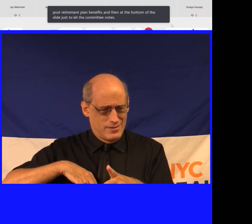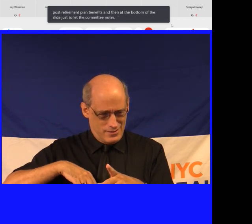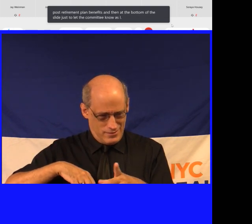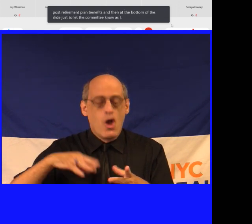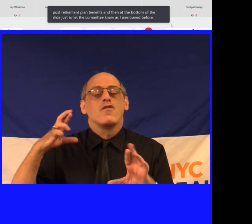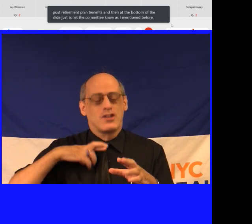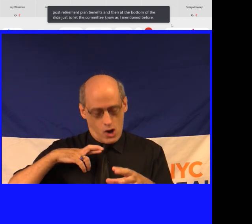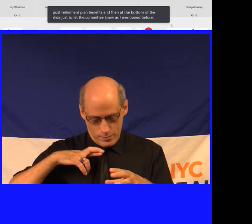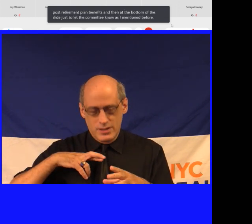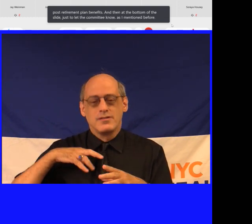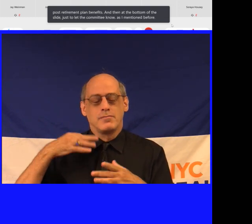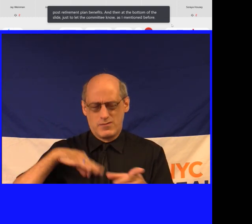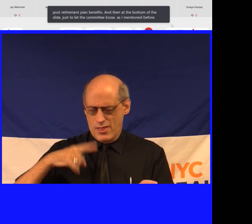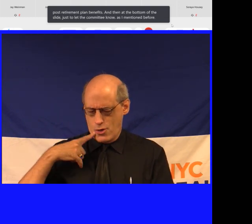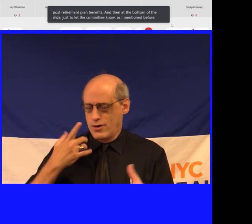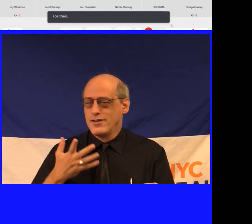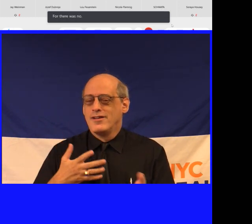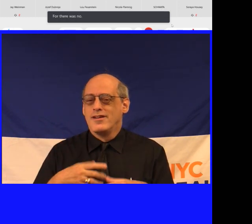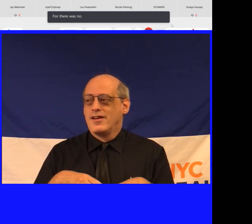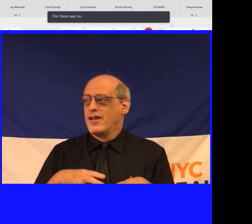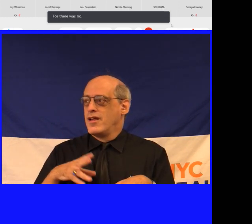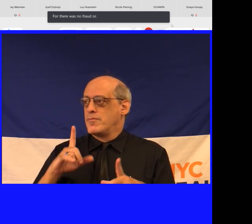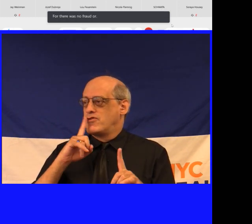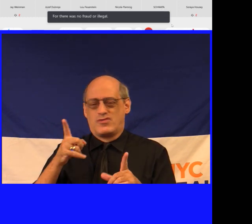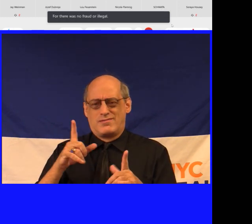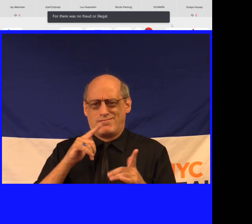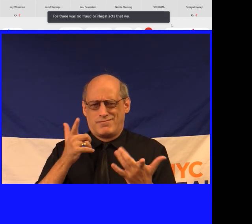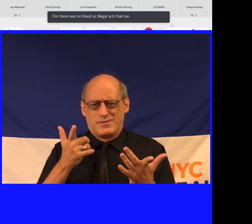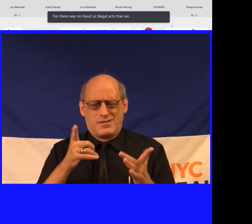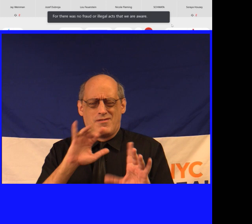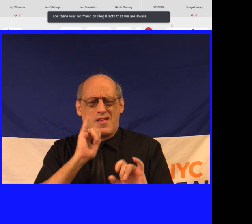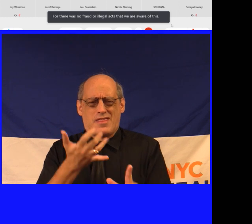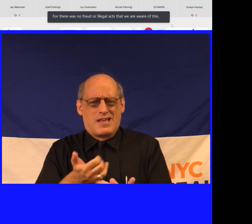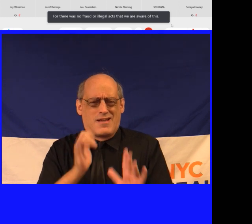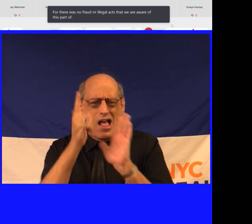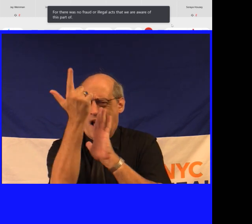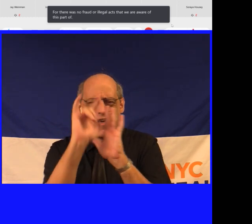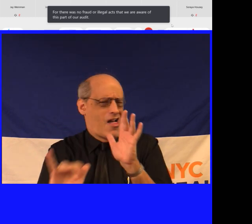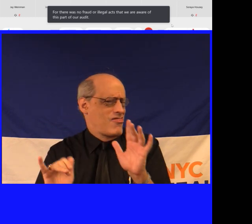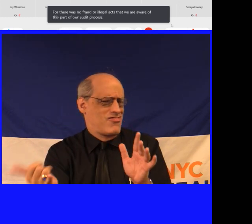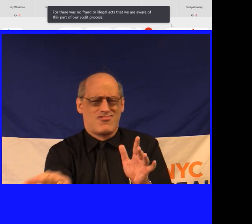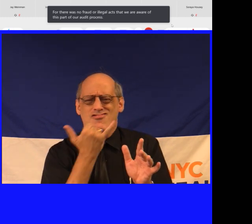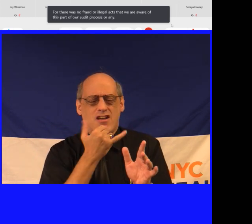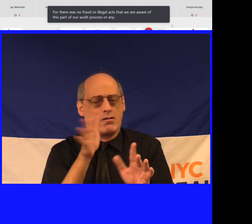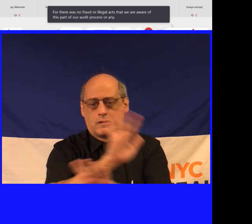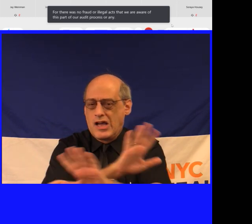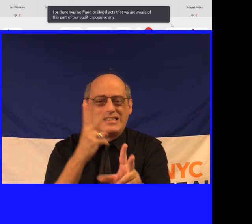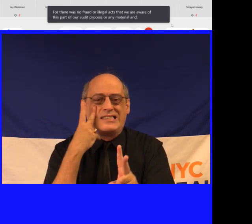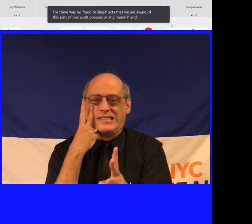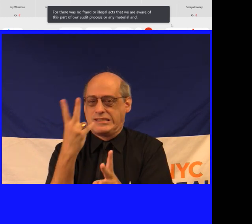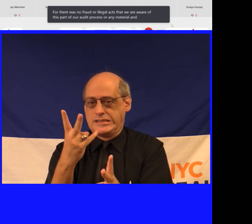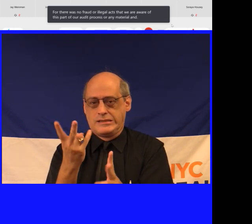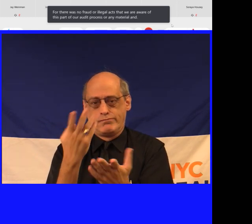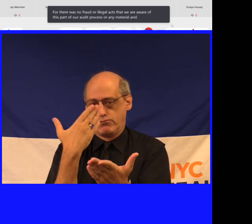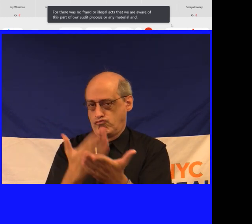mentioned before, there was no fraud or illegal acts that we are aware of as part of our audit process or any material